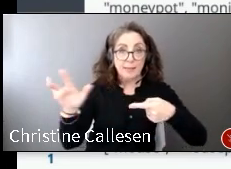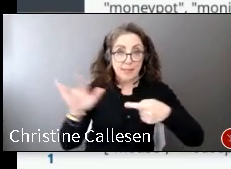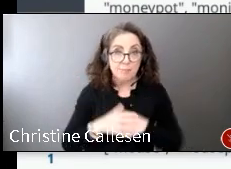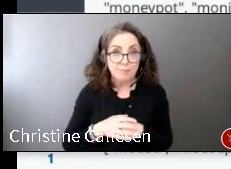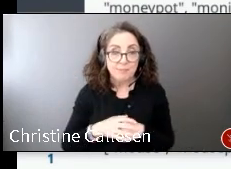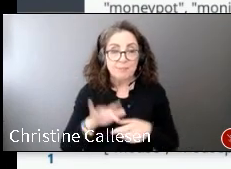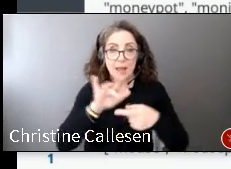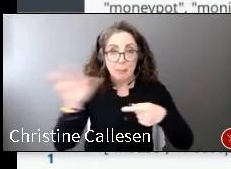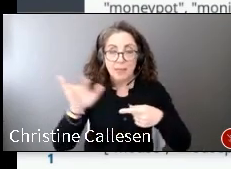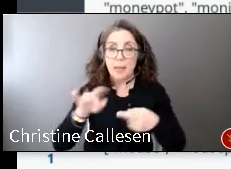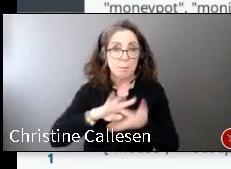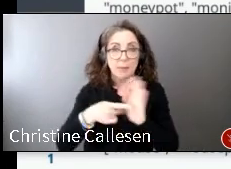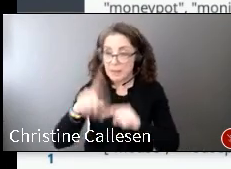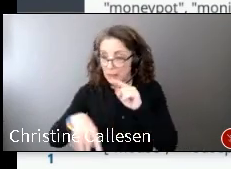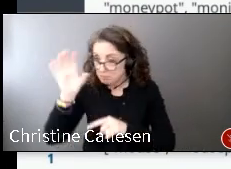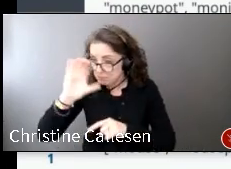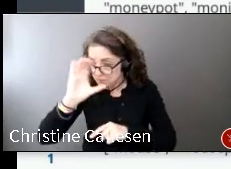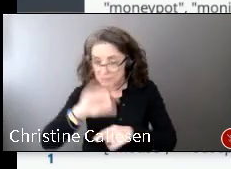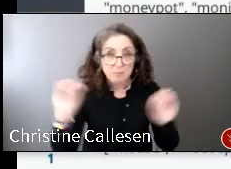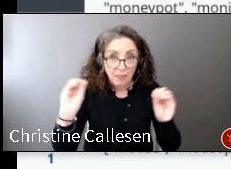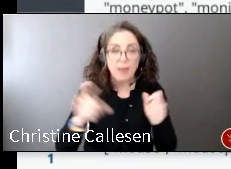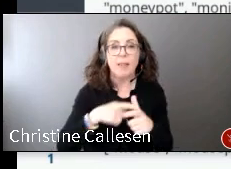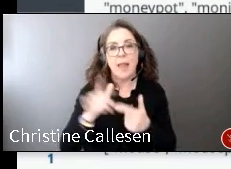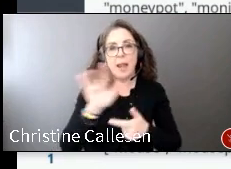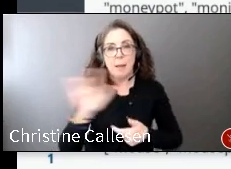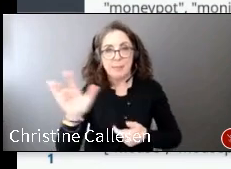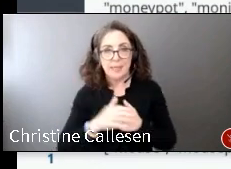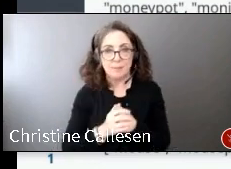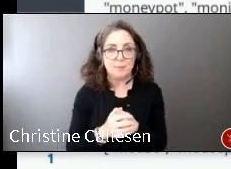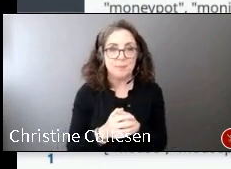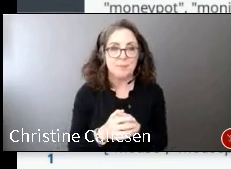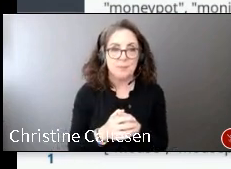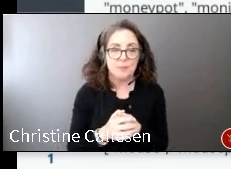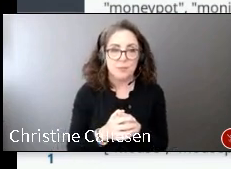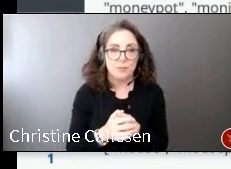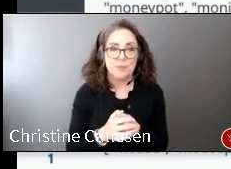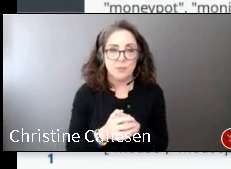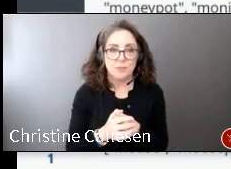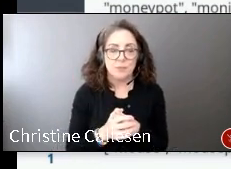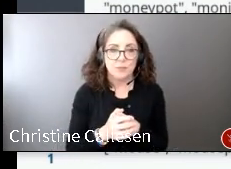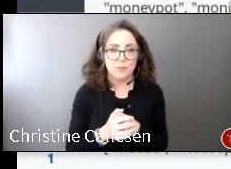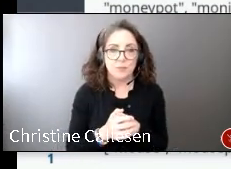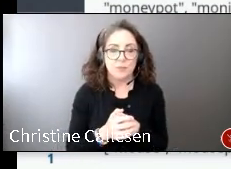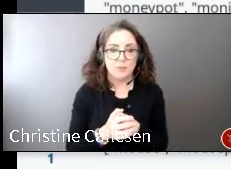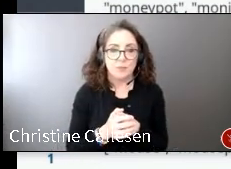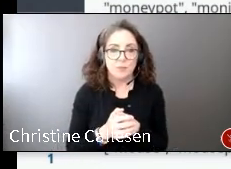list. So it should be a list of string. Let's call it results.